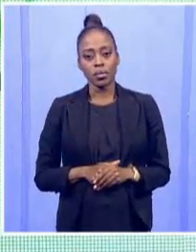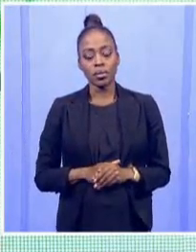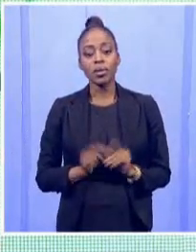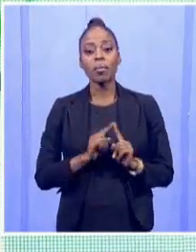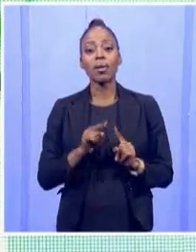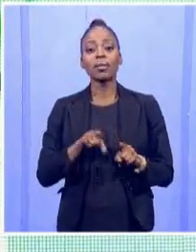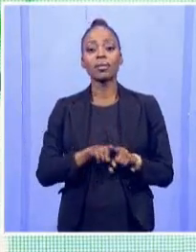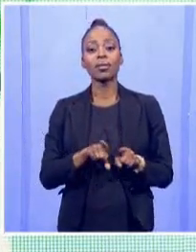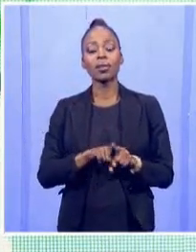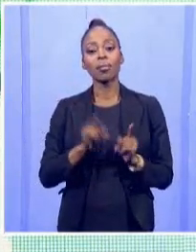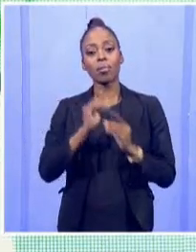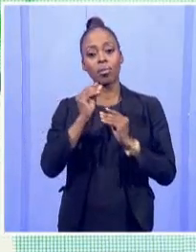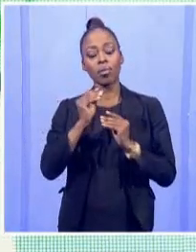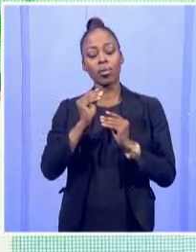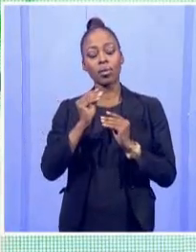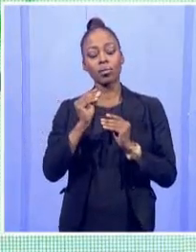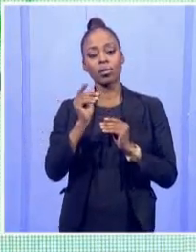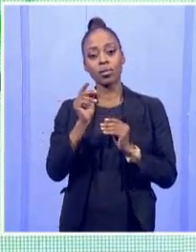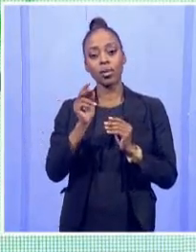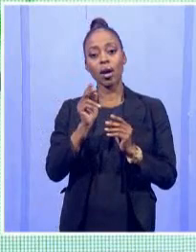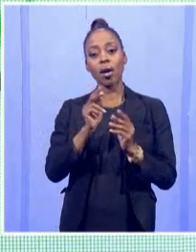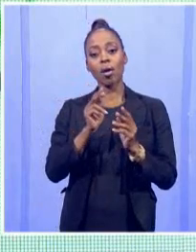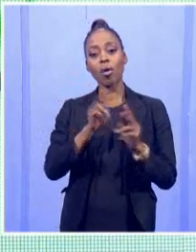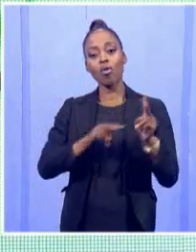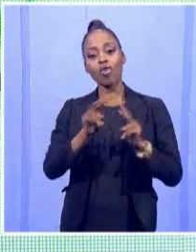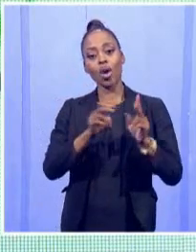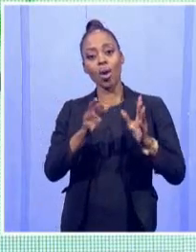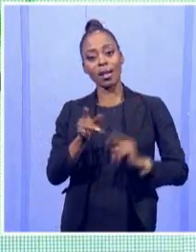want to also raise to the regulators to say,